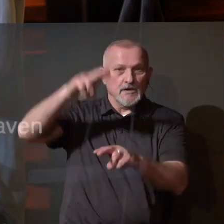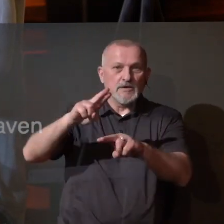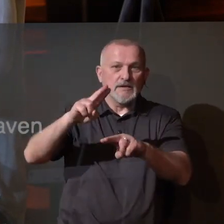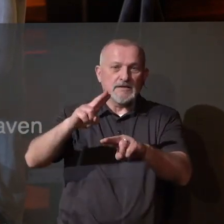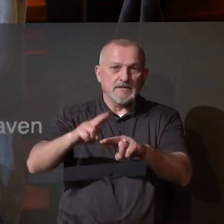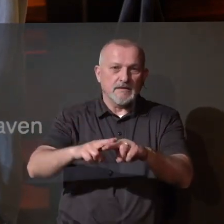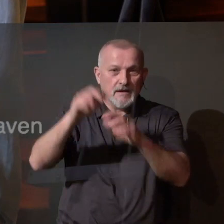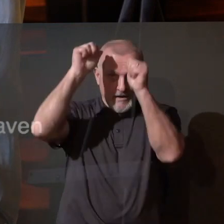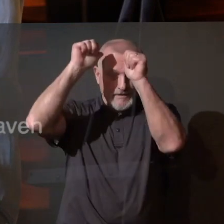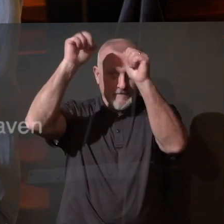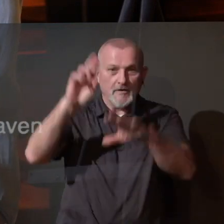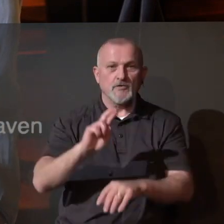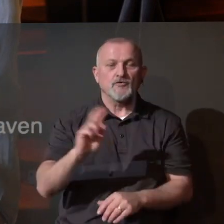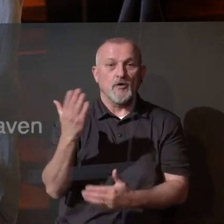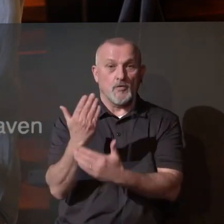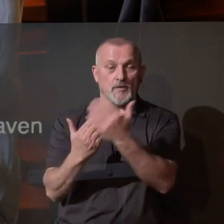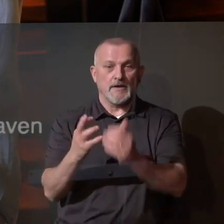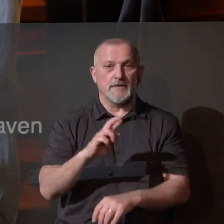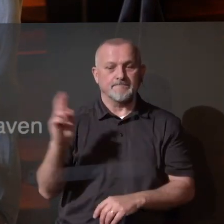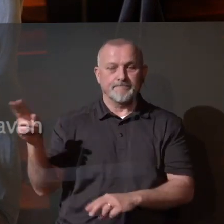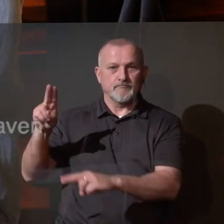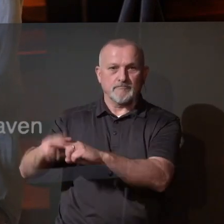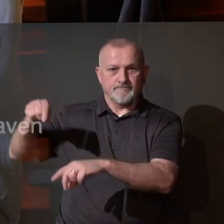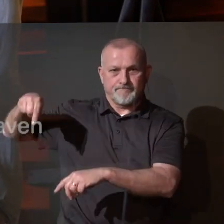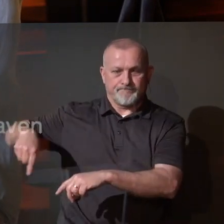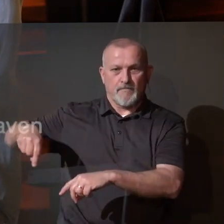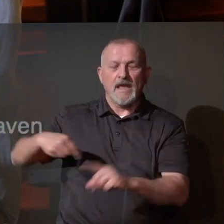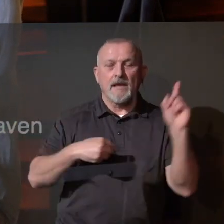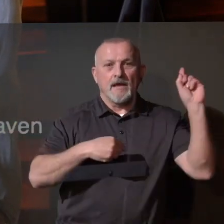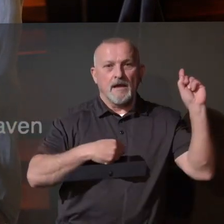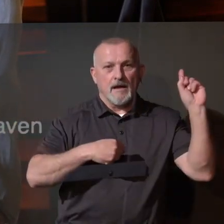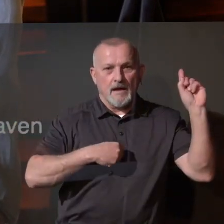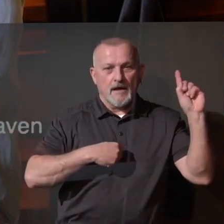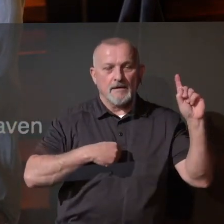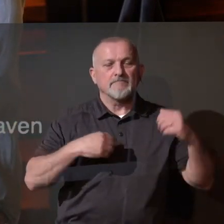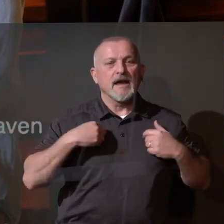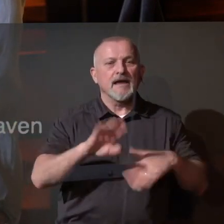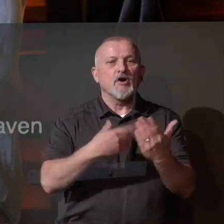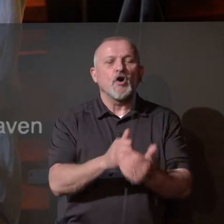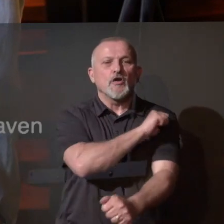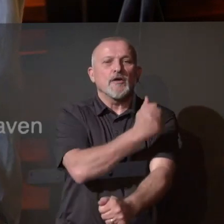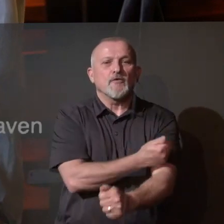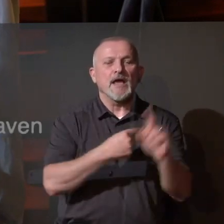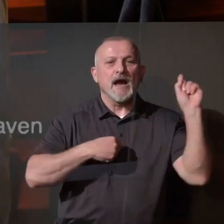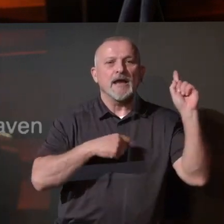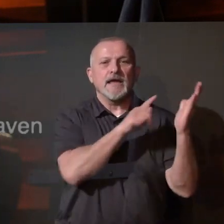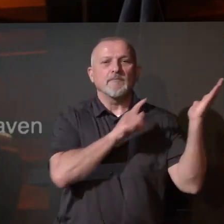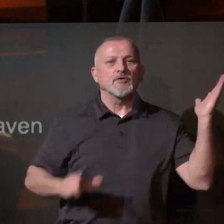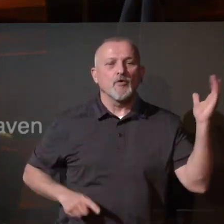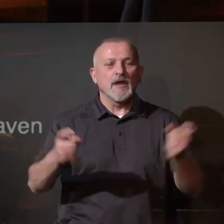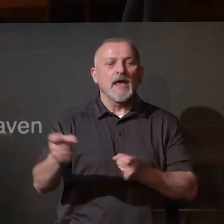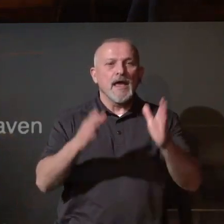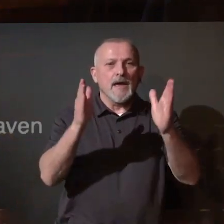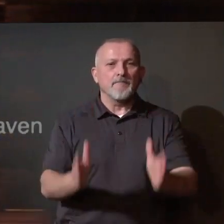hand of the Father. I have all authority. I am the Lord and Master of all. Why would he start out with that?